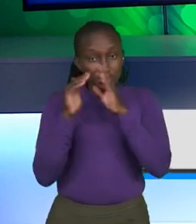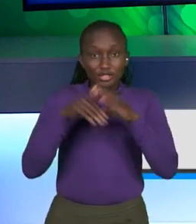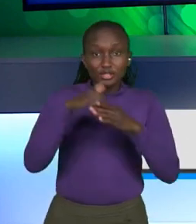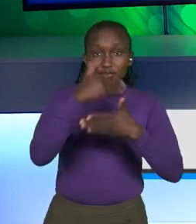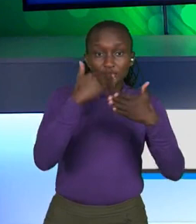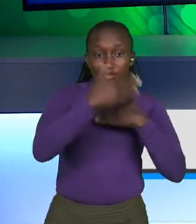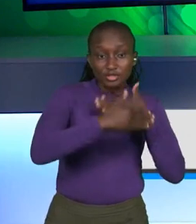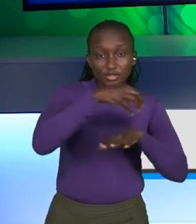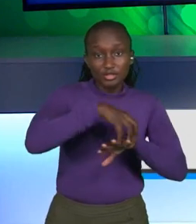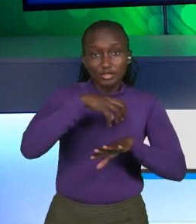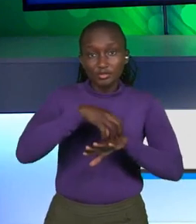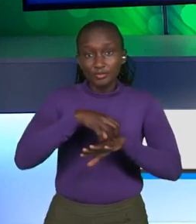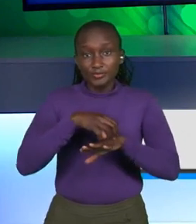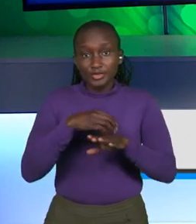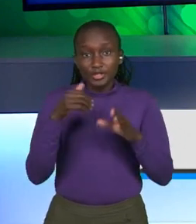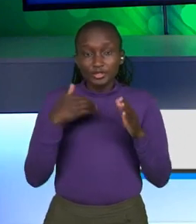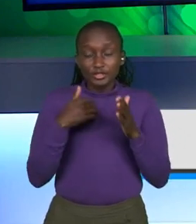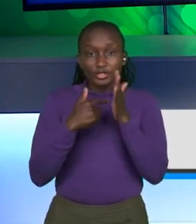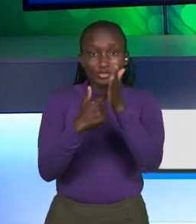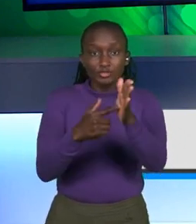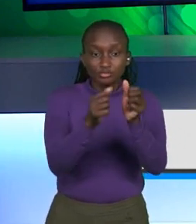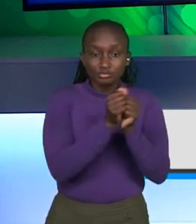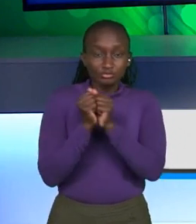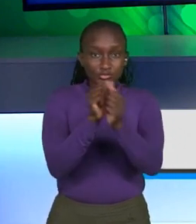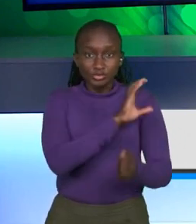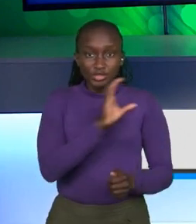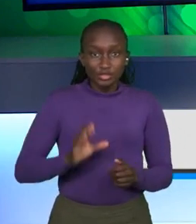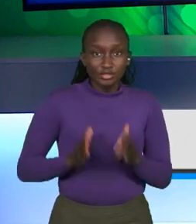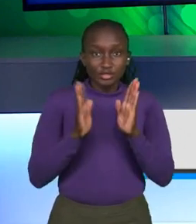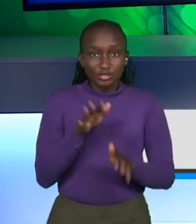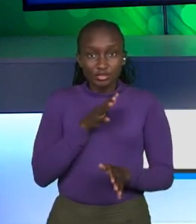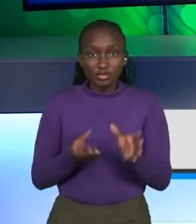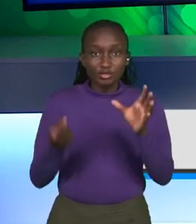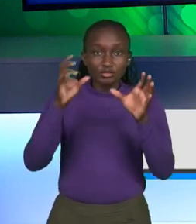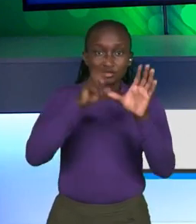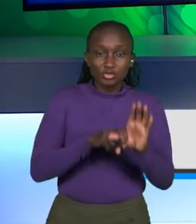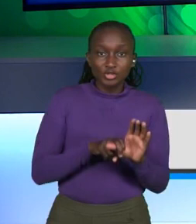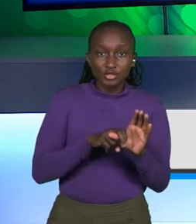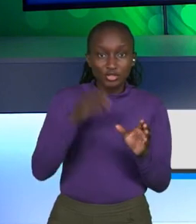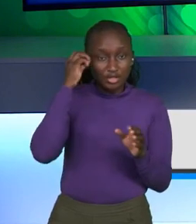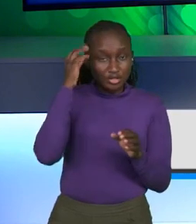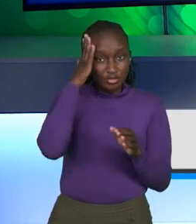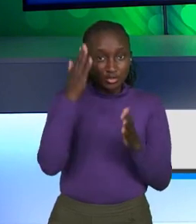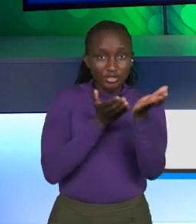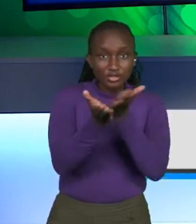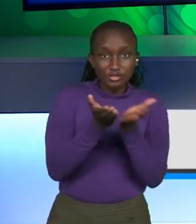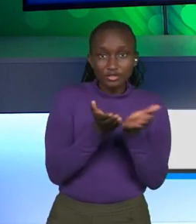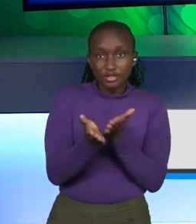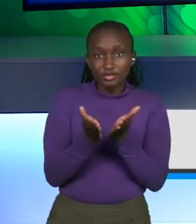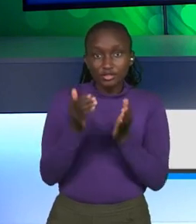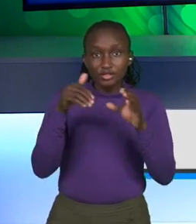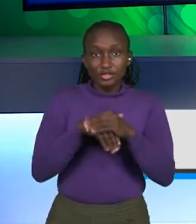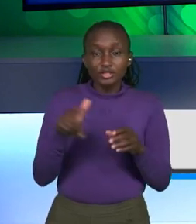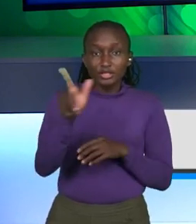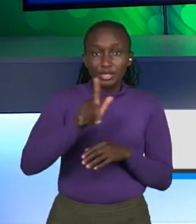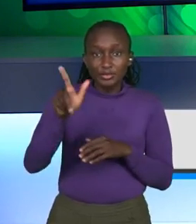building near their mosque. In a show of solidarity, Christian Liberian women joined a memorial service at the Fish Market's mosque in the